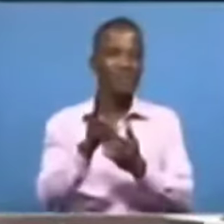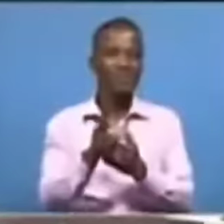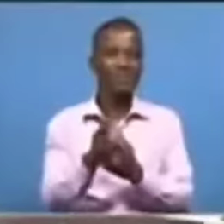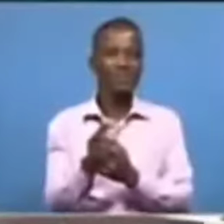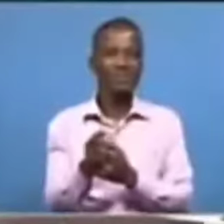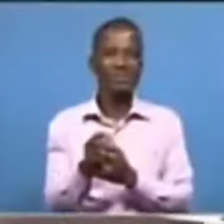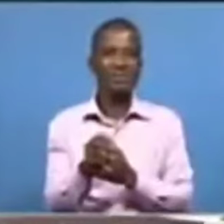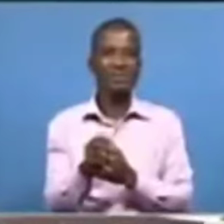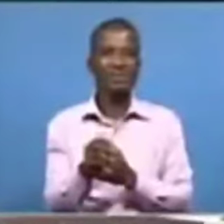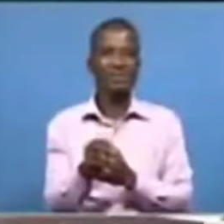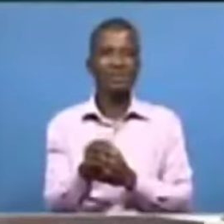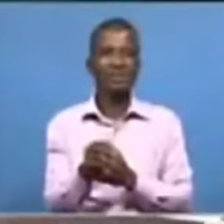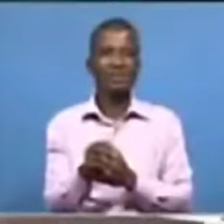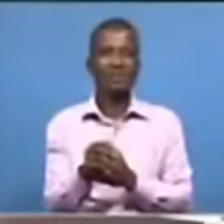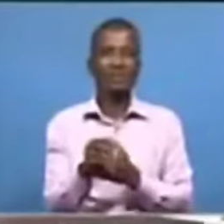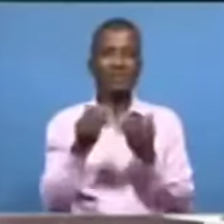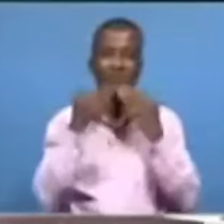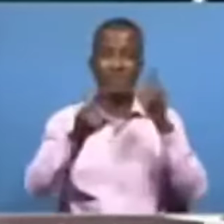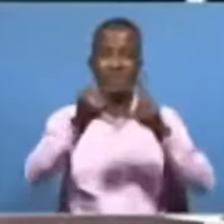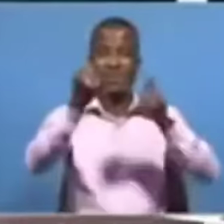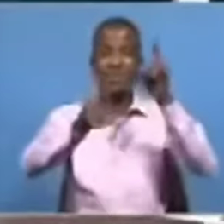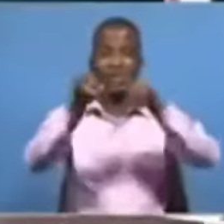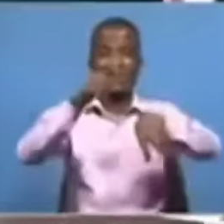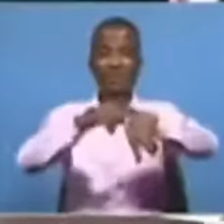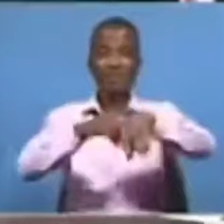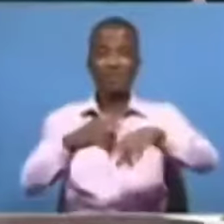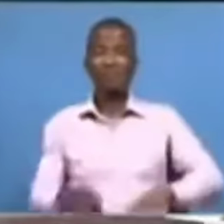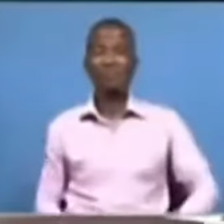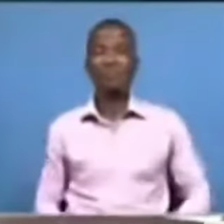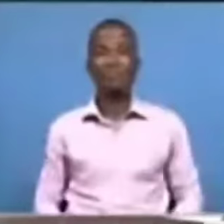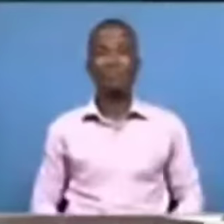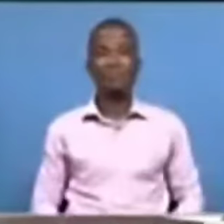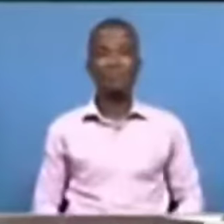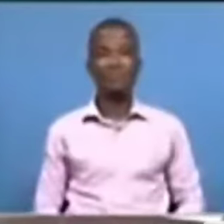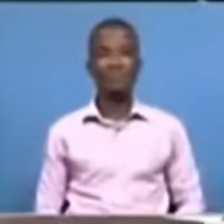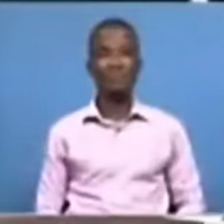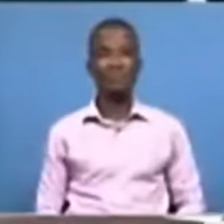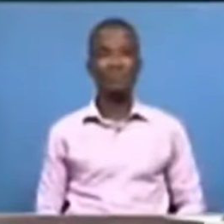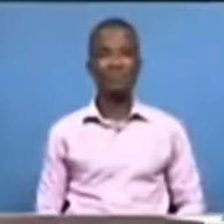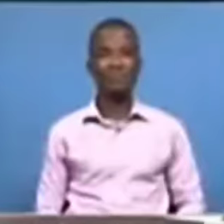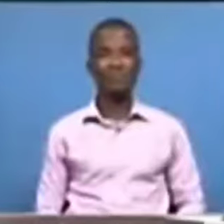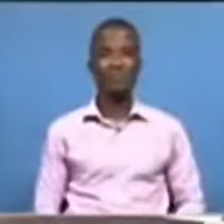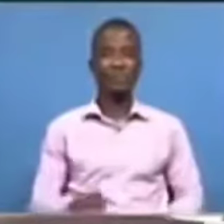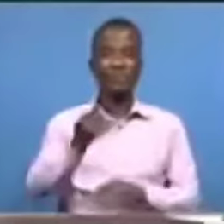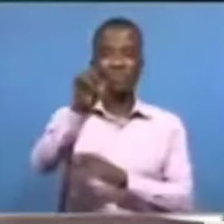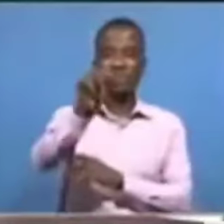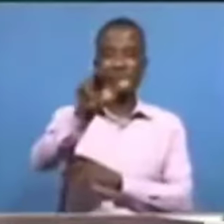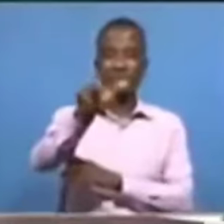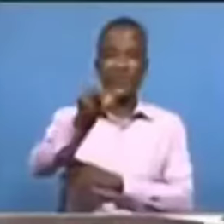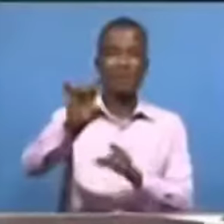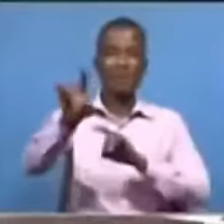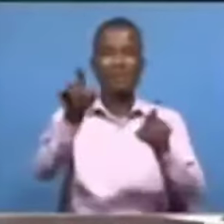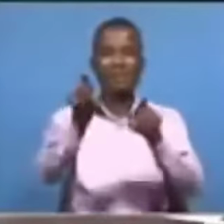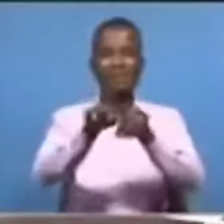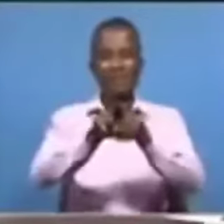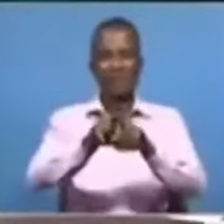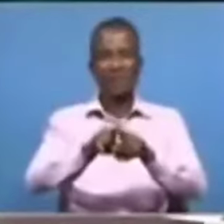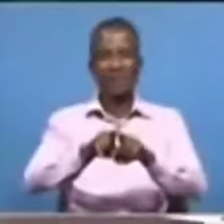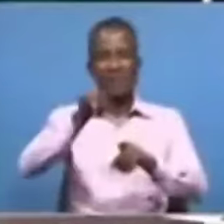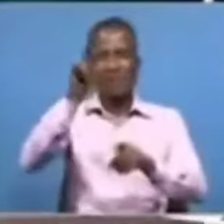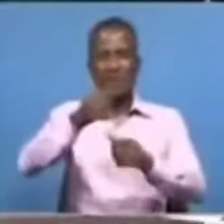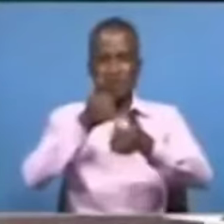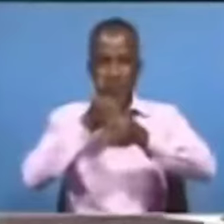And so that's where we'll end it. If you have any questions, you can ask. Of course, in 2013 it was done. So we are hoping that that precedent,